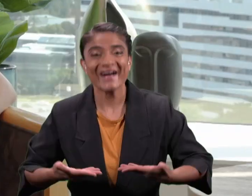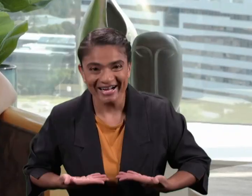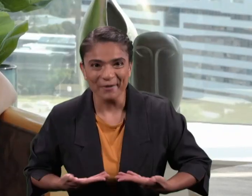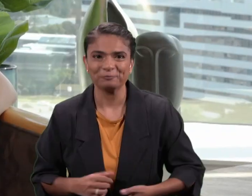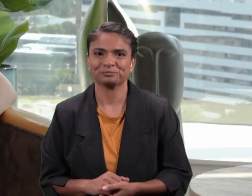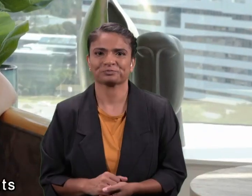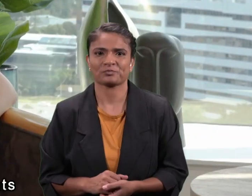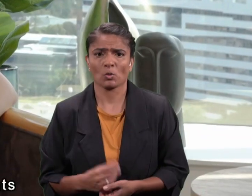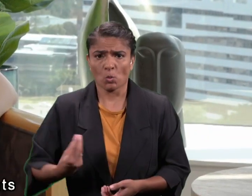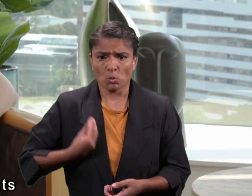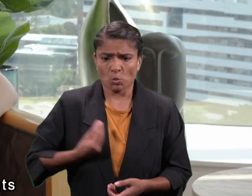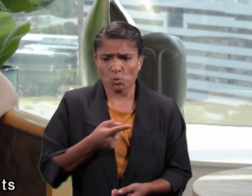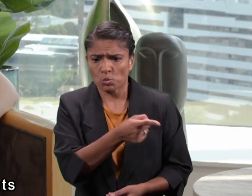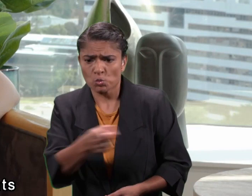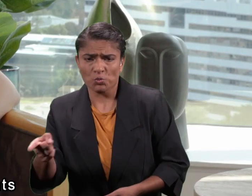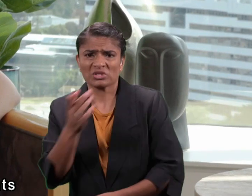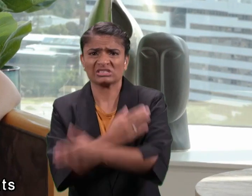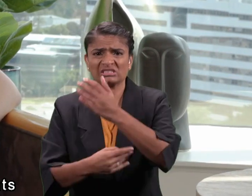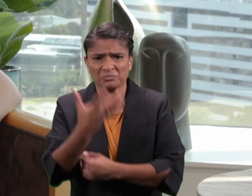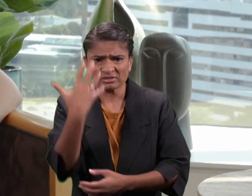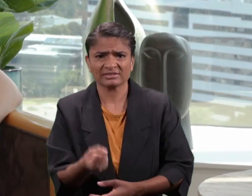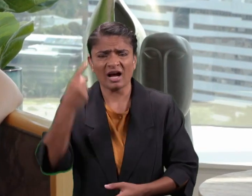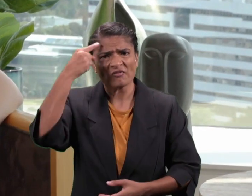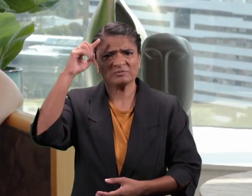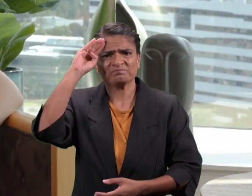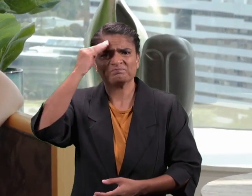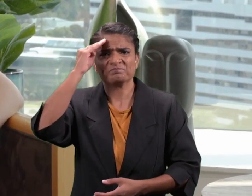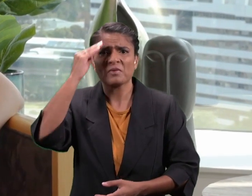Welcome back. Young people with intellectual impairments